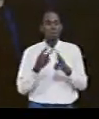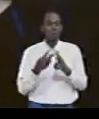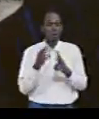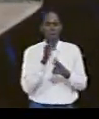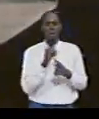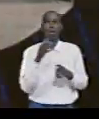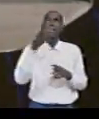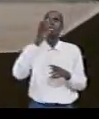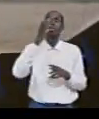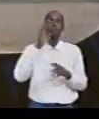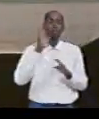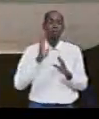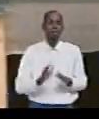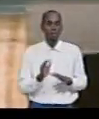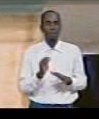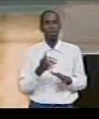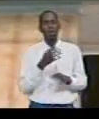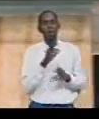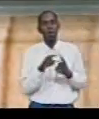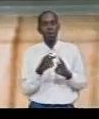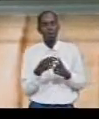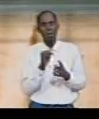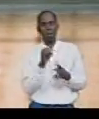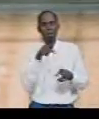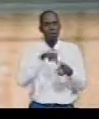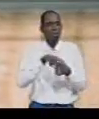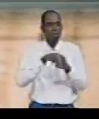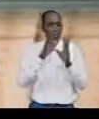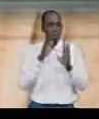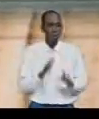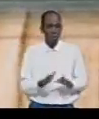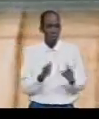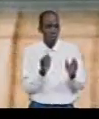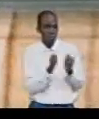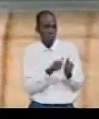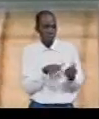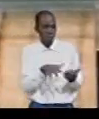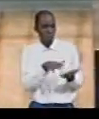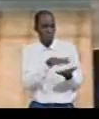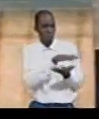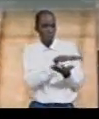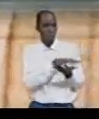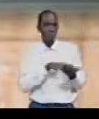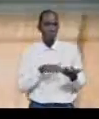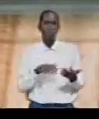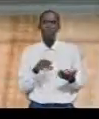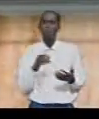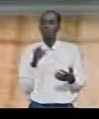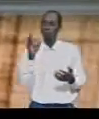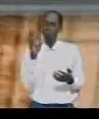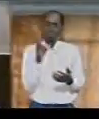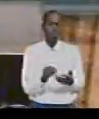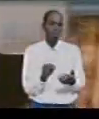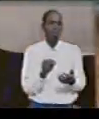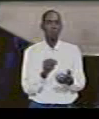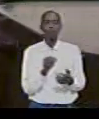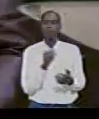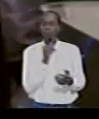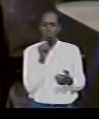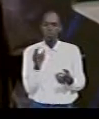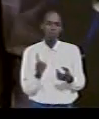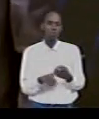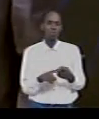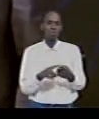well, such an one know not to eat. If you know anyone that